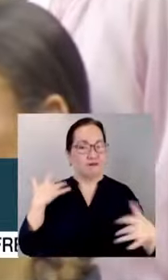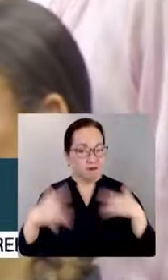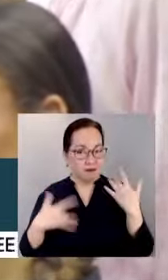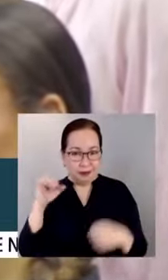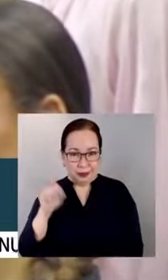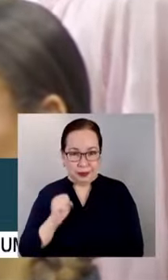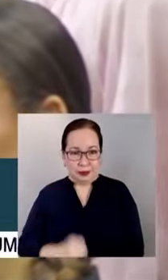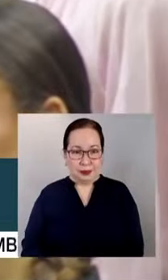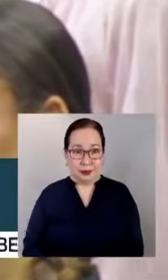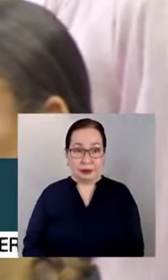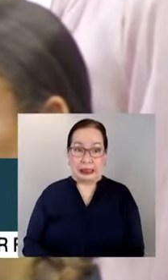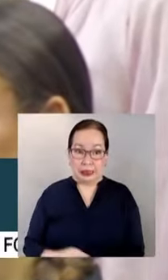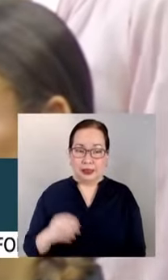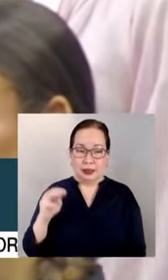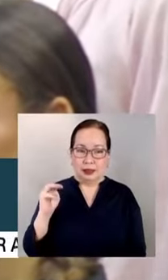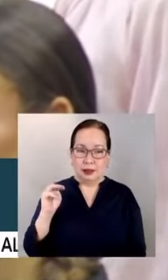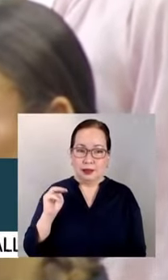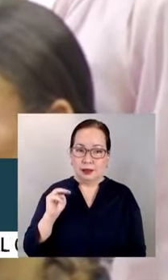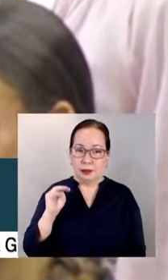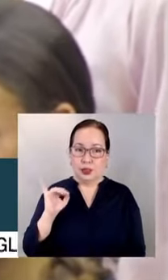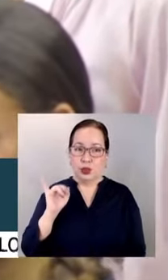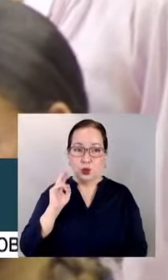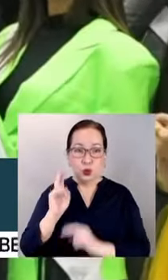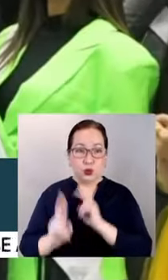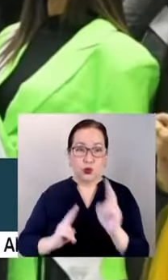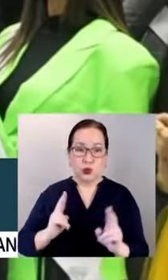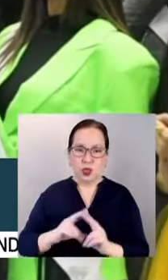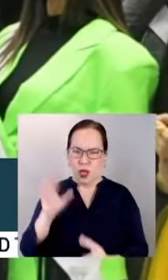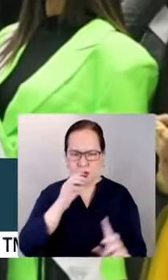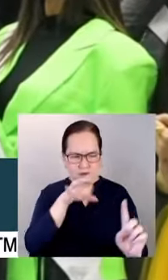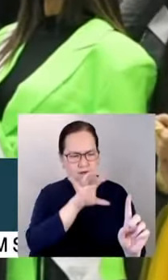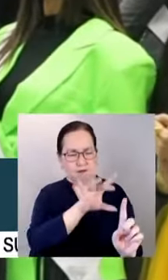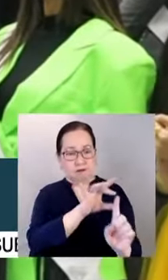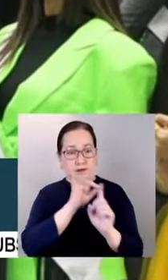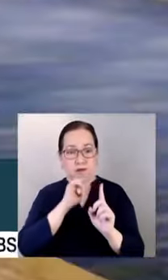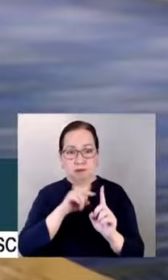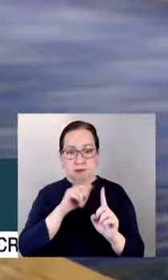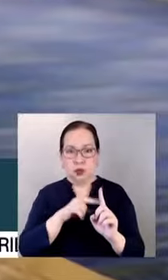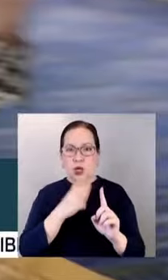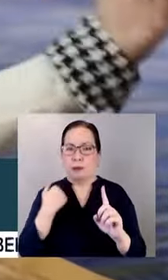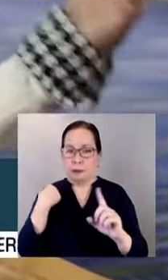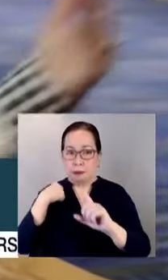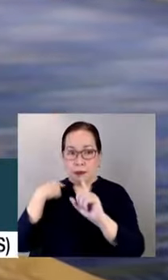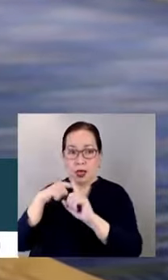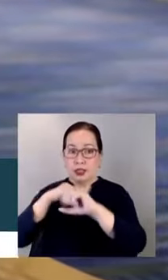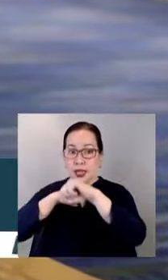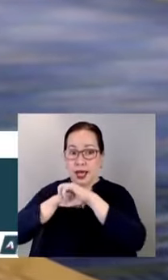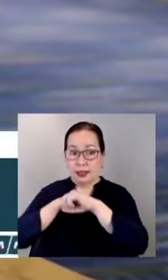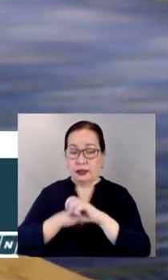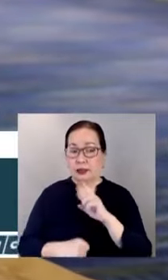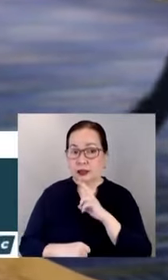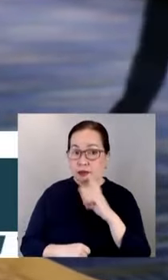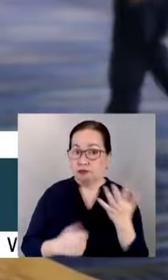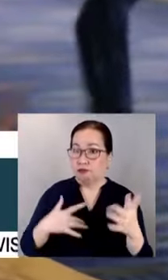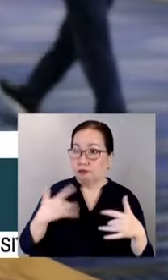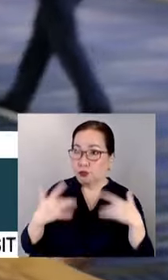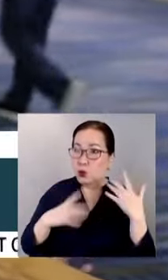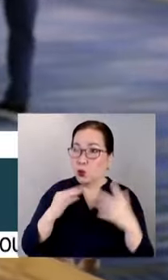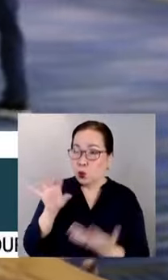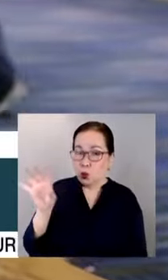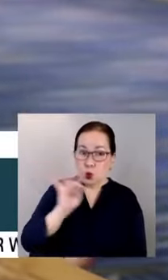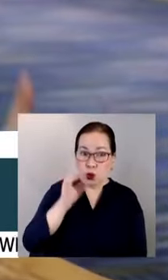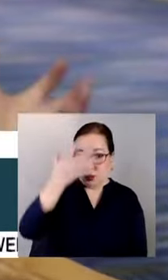Miss Universe is looking for a total package with a purpose-driven advocacy. So I'm looking forward to see who the new person is and see